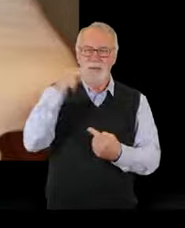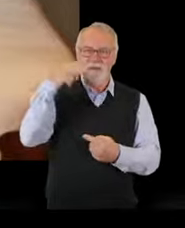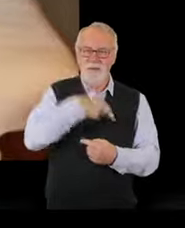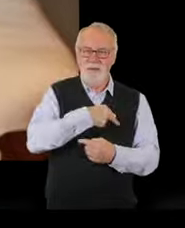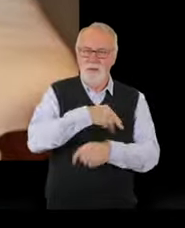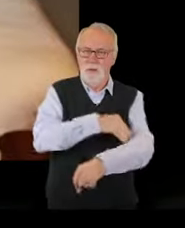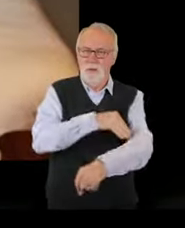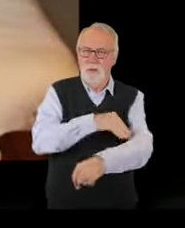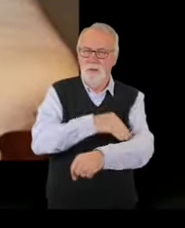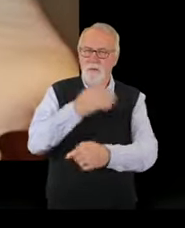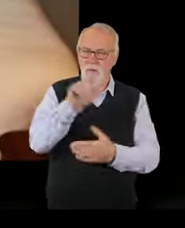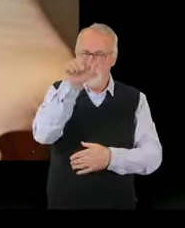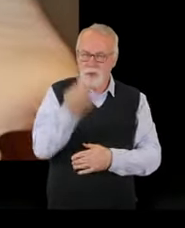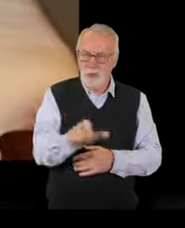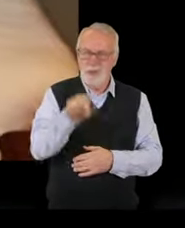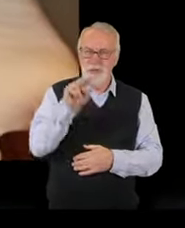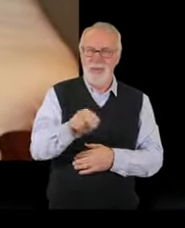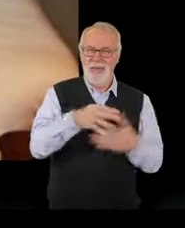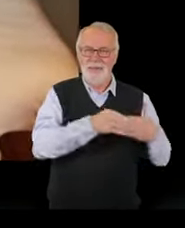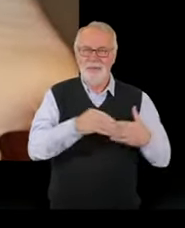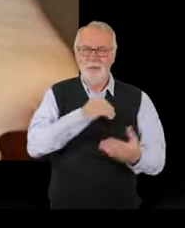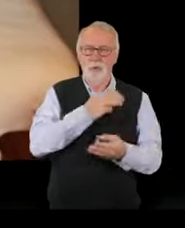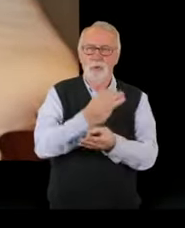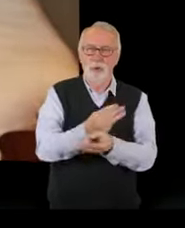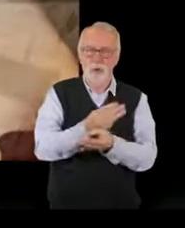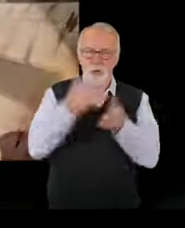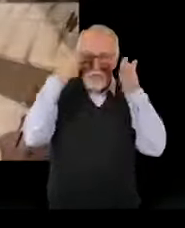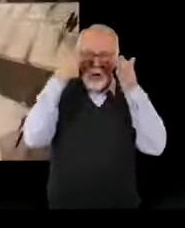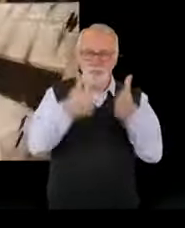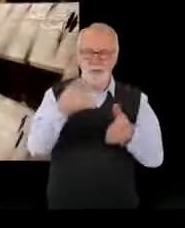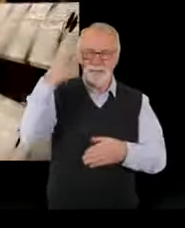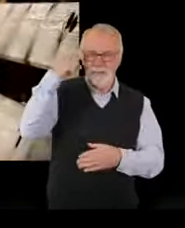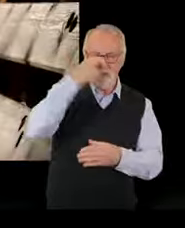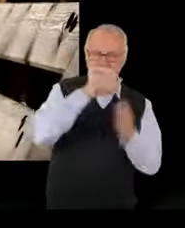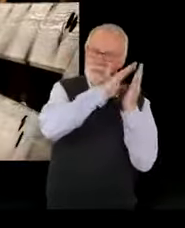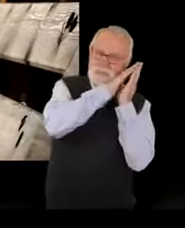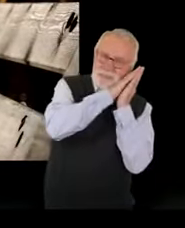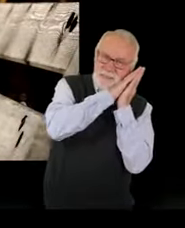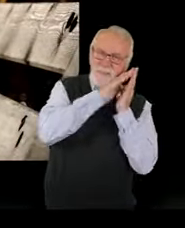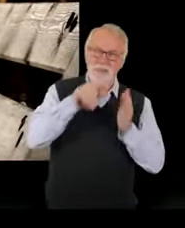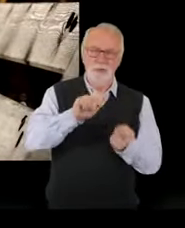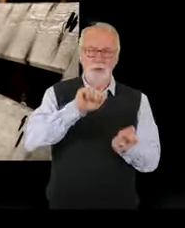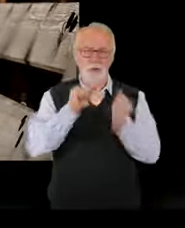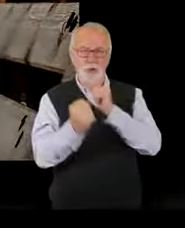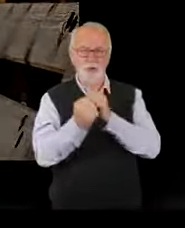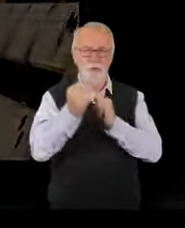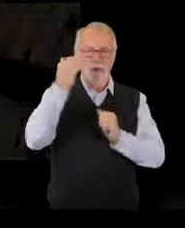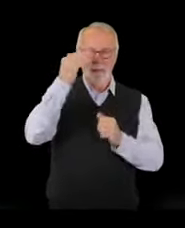the person and can lead to poor concentration and difficulty sleeping and this in turn can lead to depression.